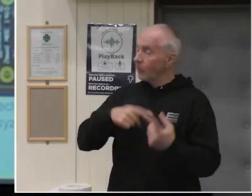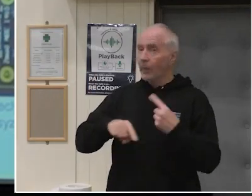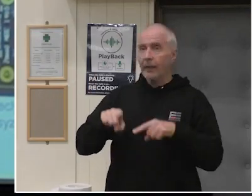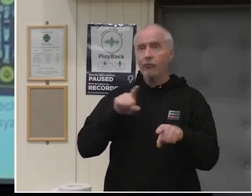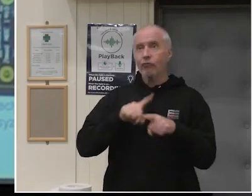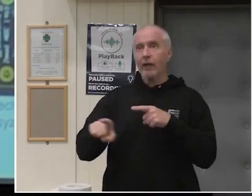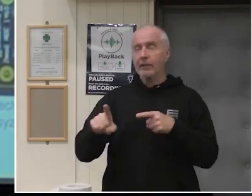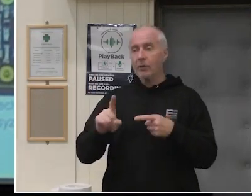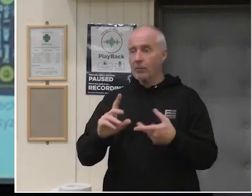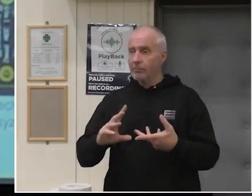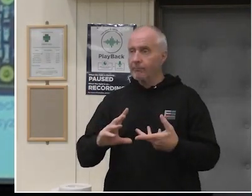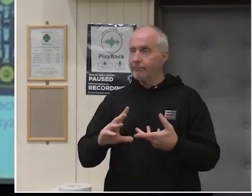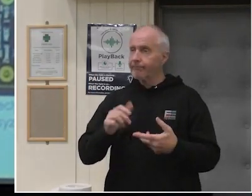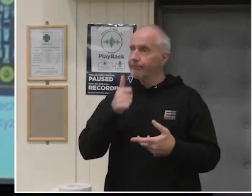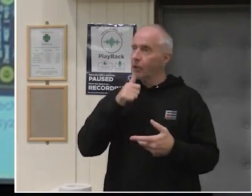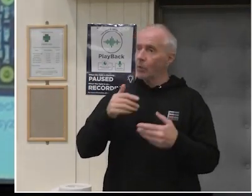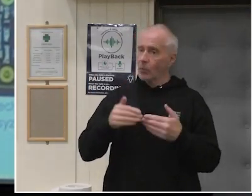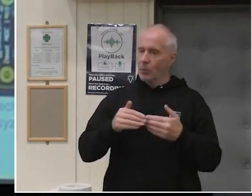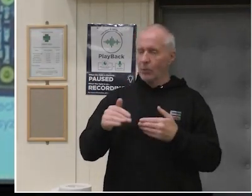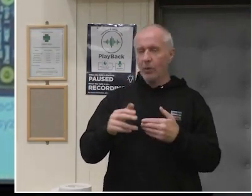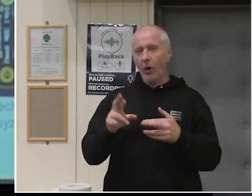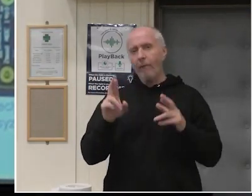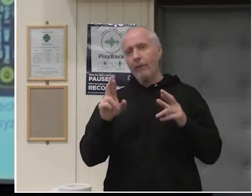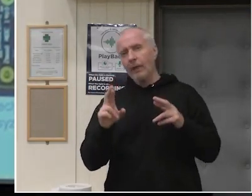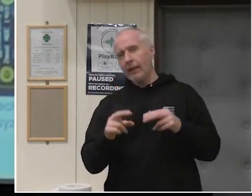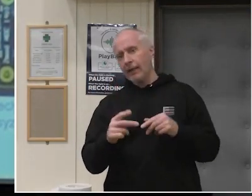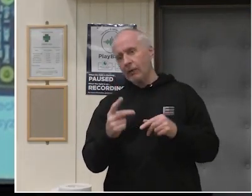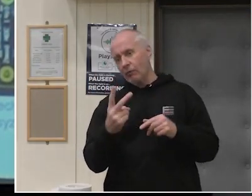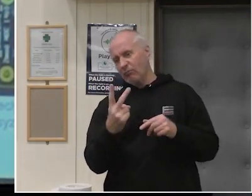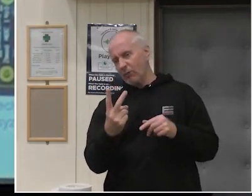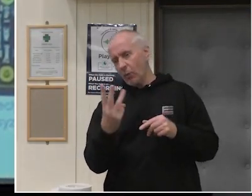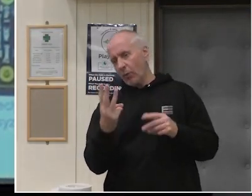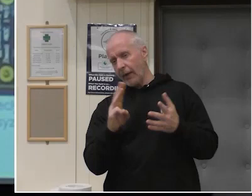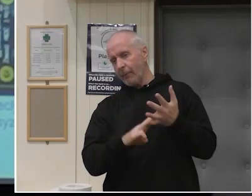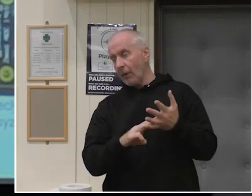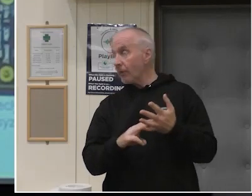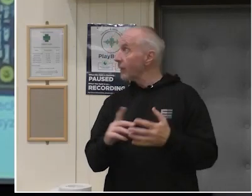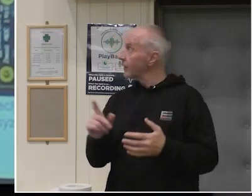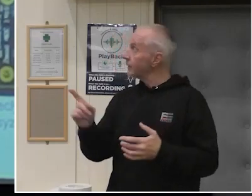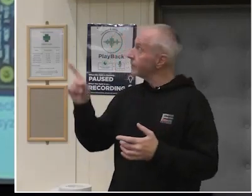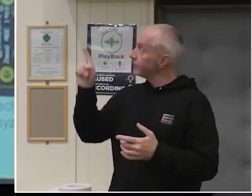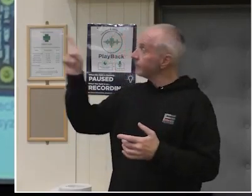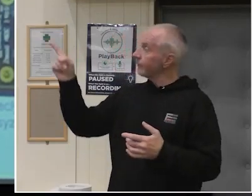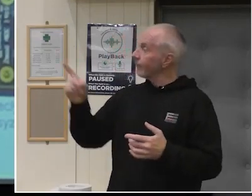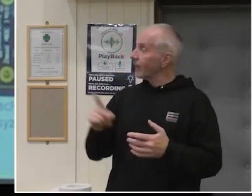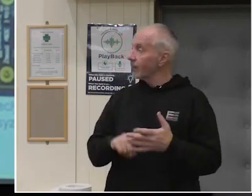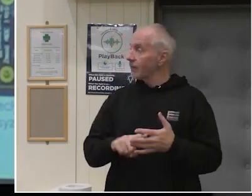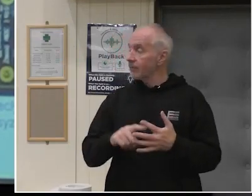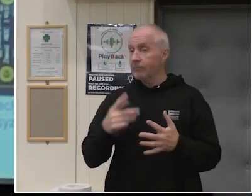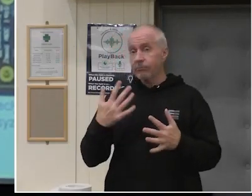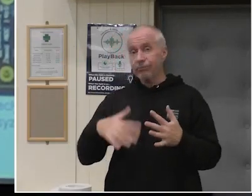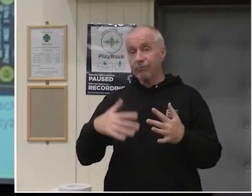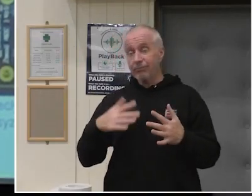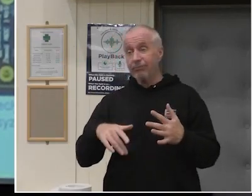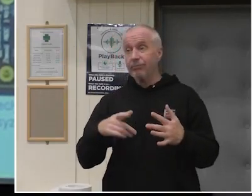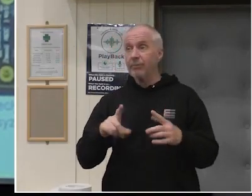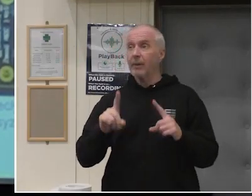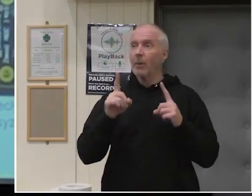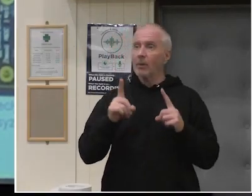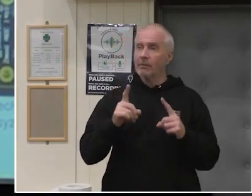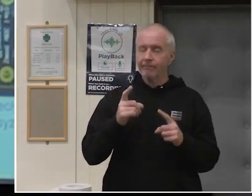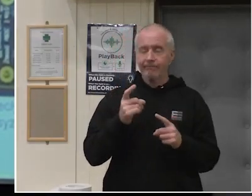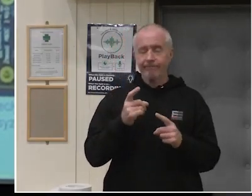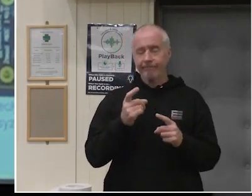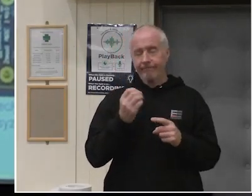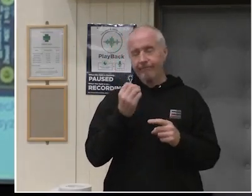and use in the next, well, hopefully a couple of months, we'll see. And this is a hell of a lot more expensive and nicer bit of kit